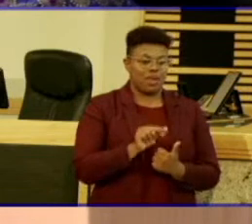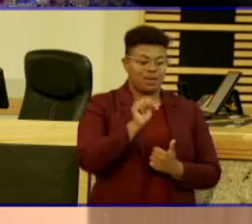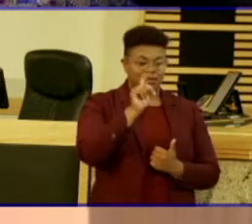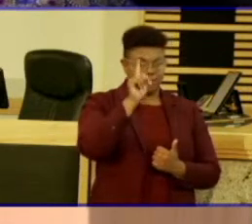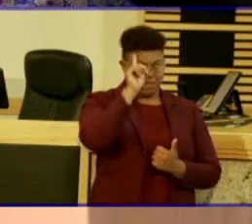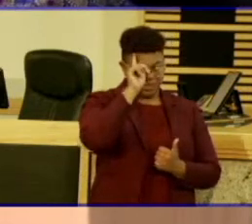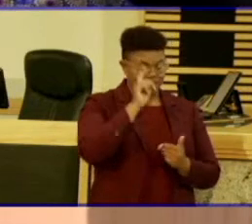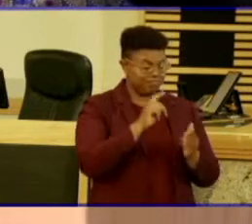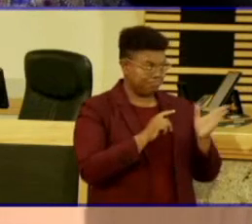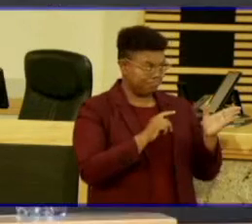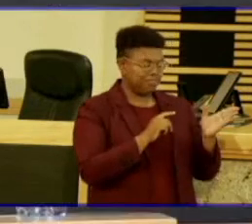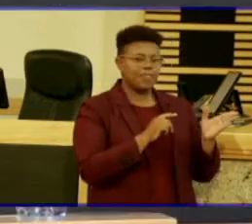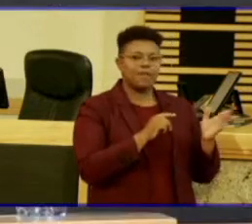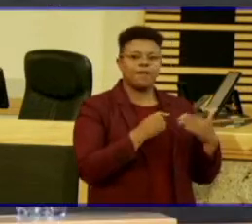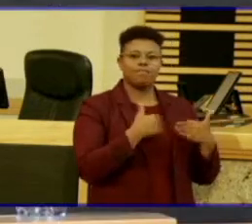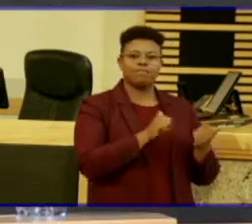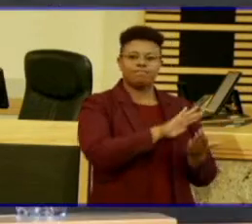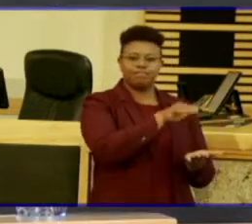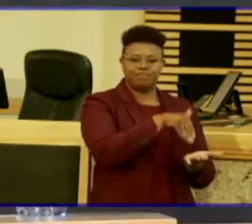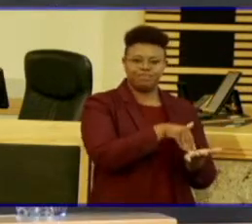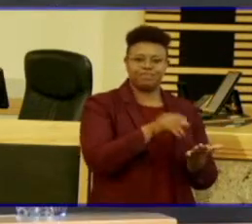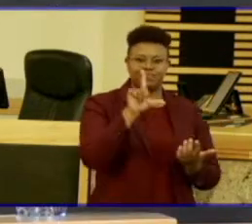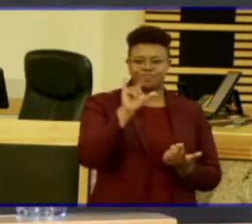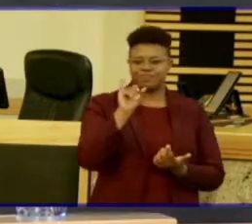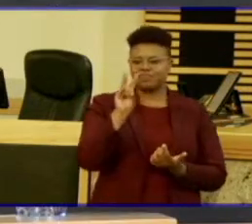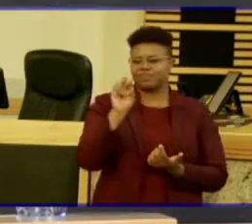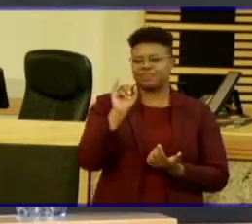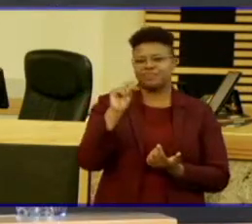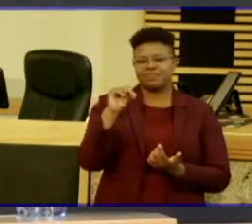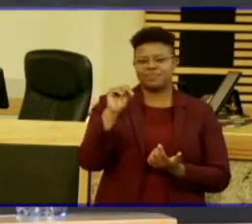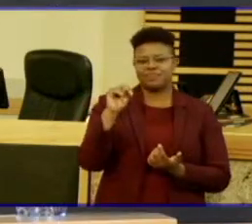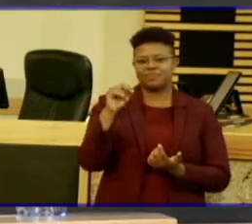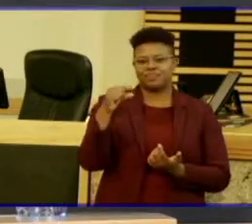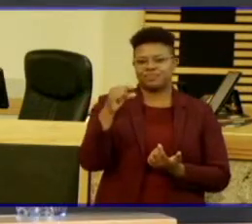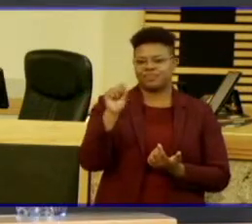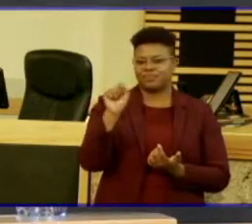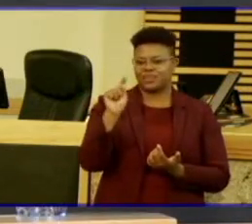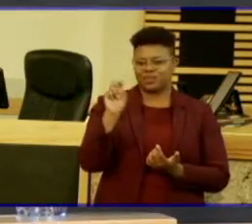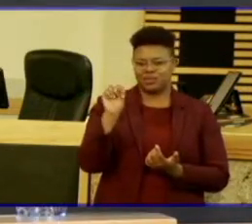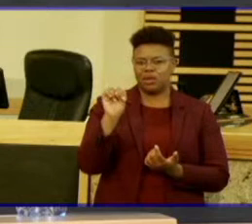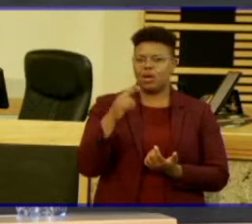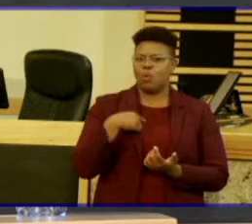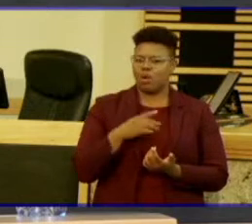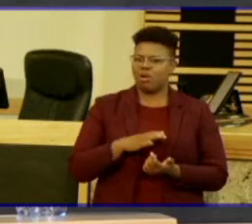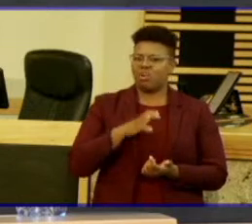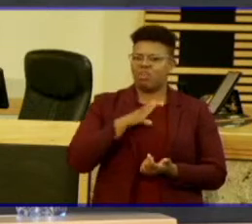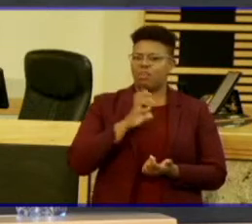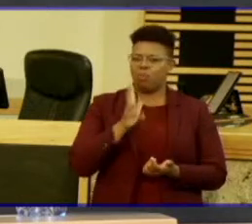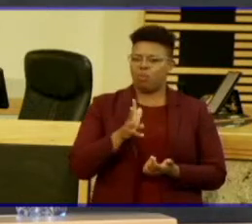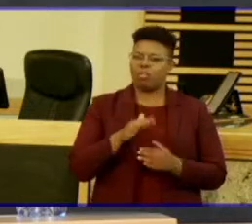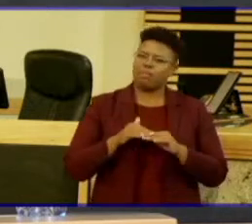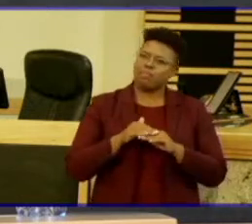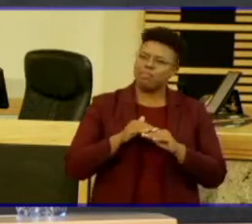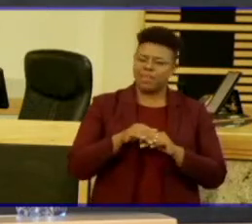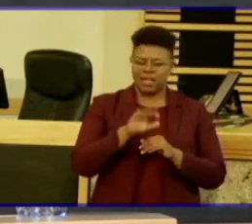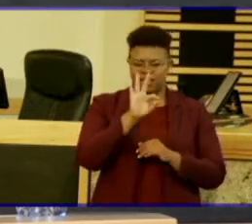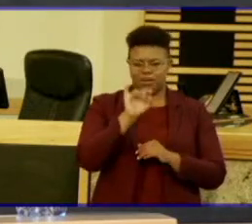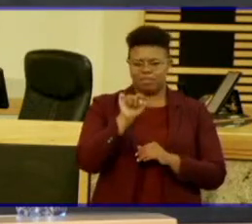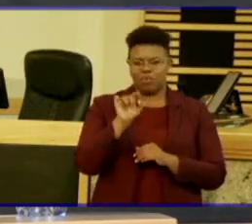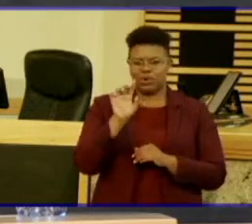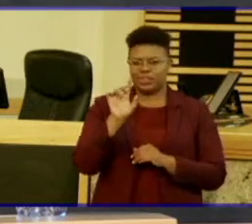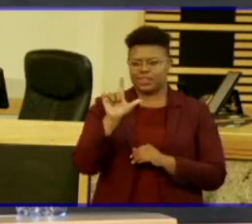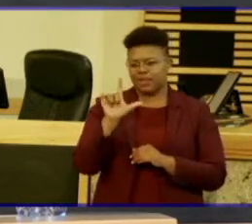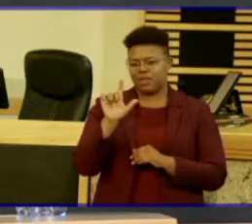Academic and Livingston Hospitals. We are confident that we will vaccinate a minimum of 3.7